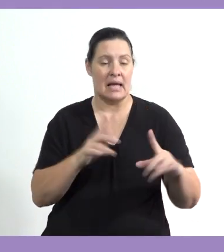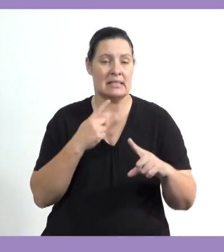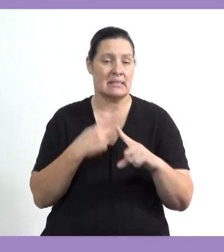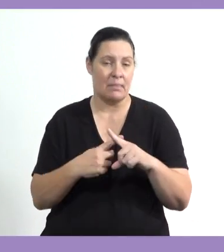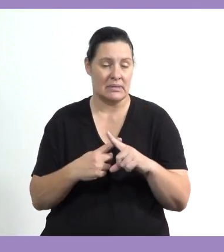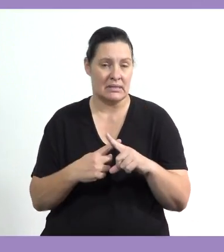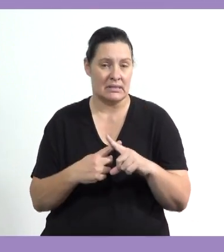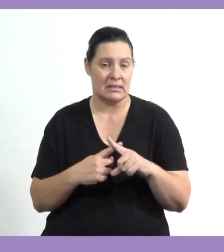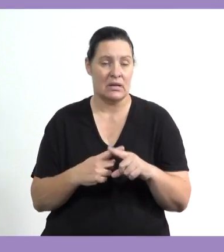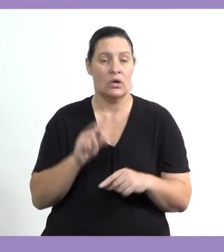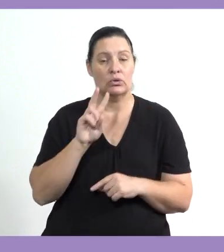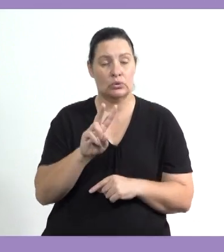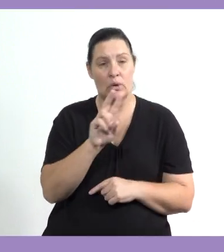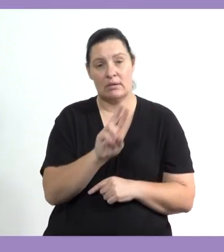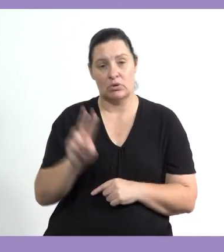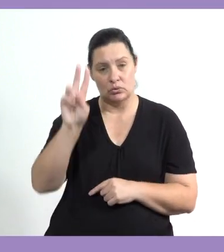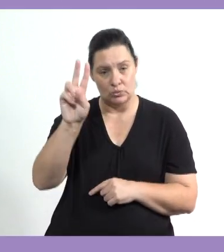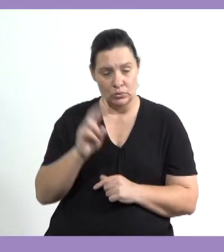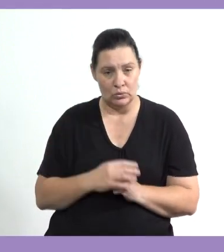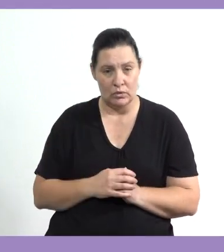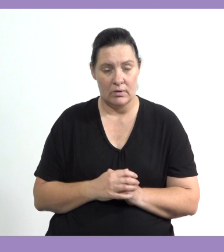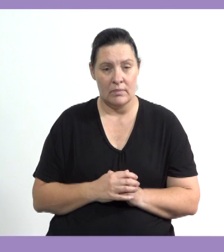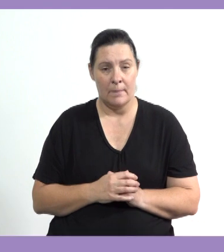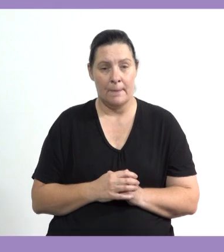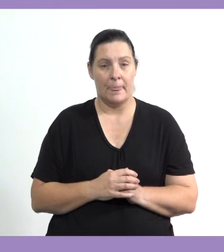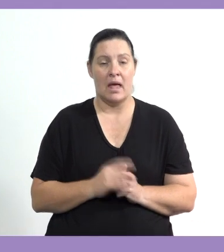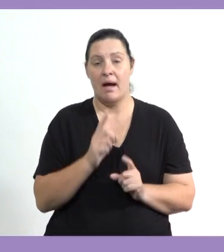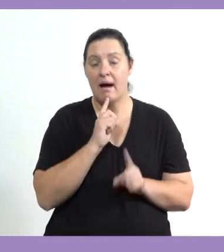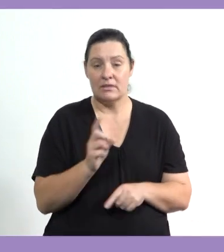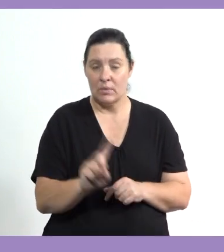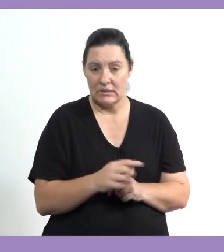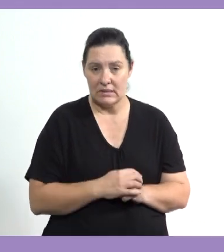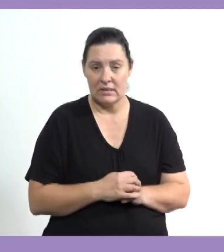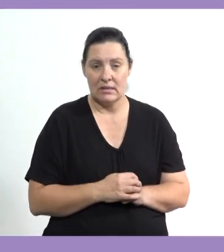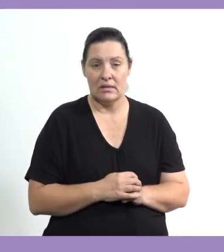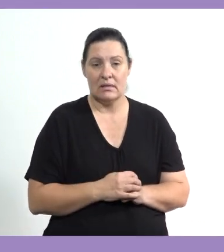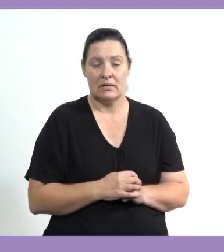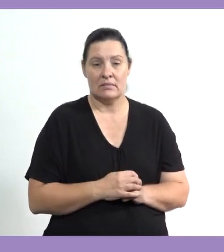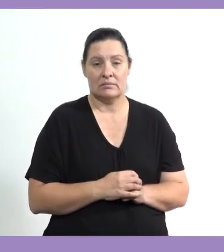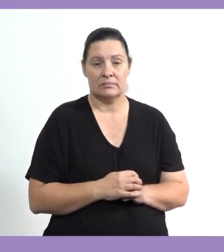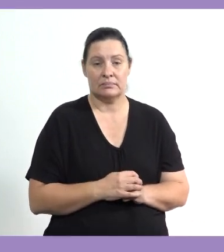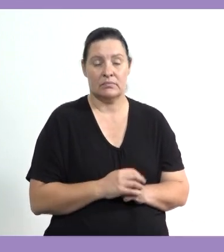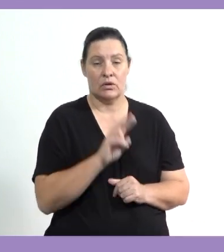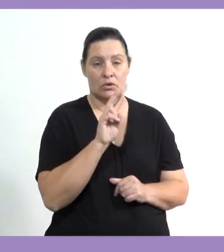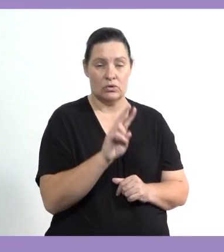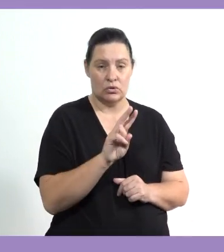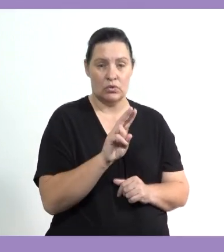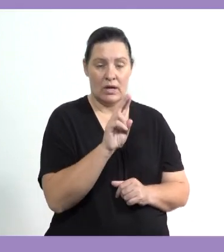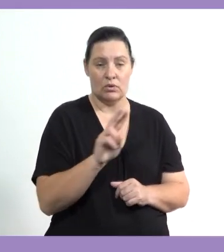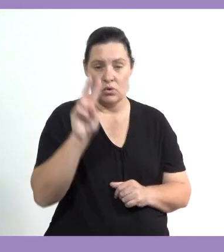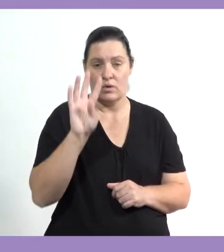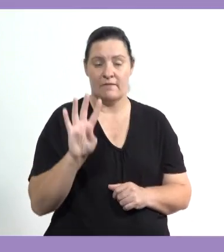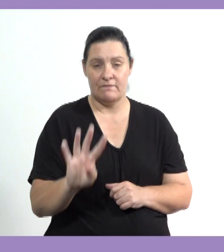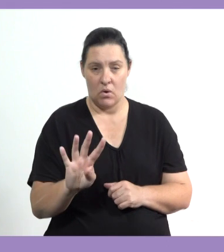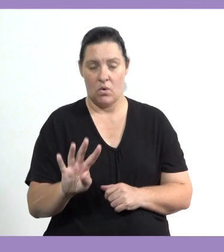10 multiplied by 2 exponent 2. And the answer there, now we know that 2 exponent